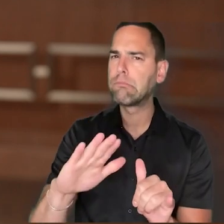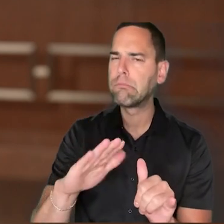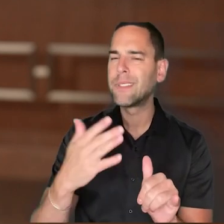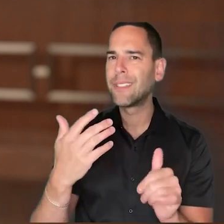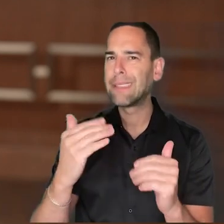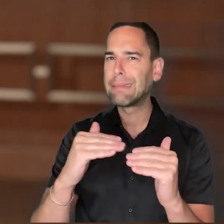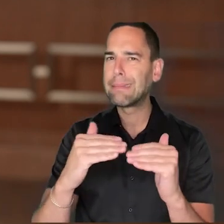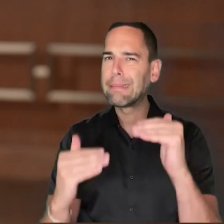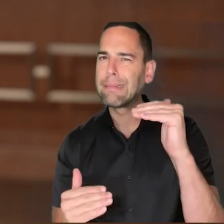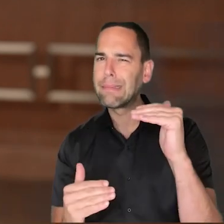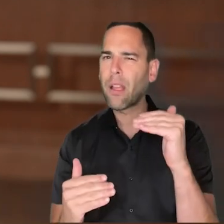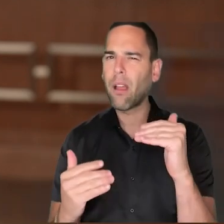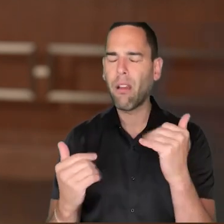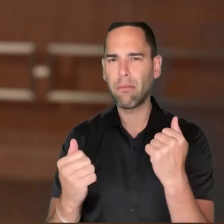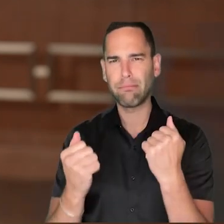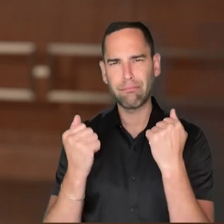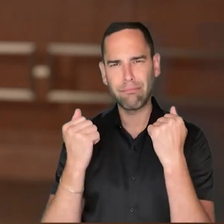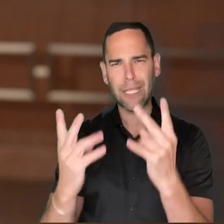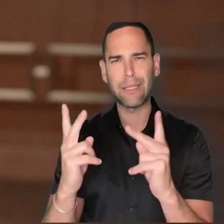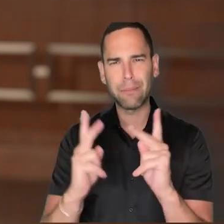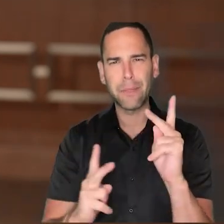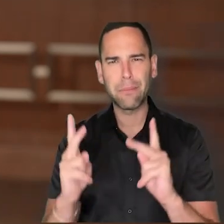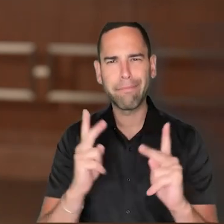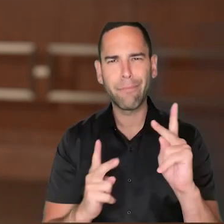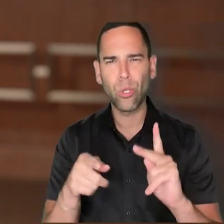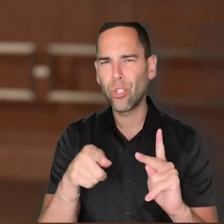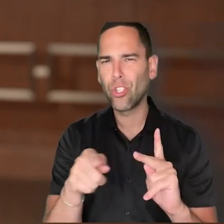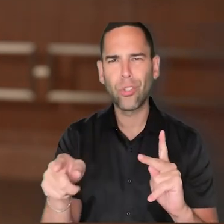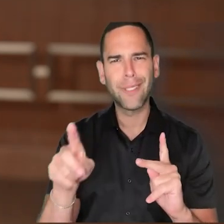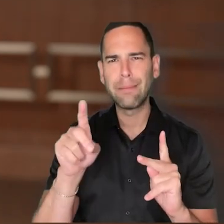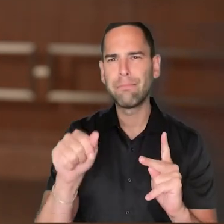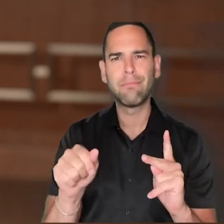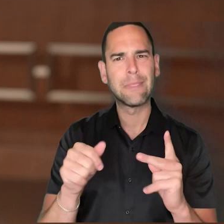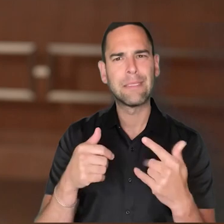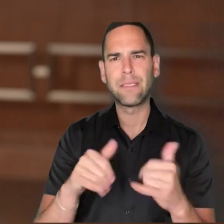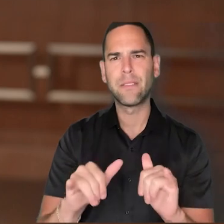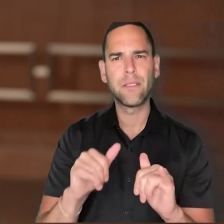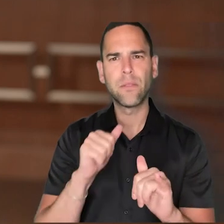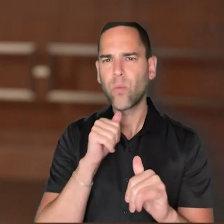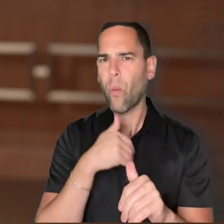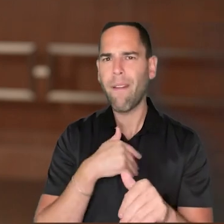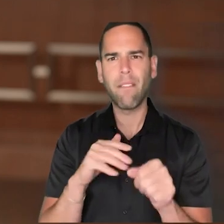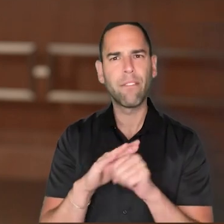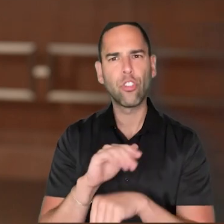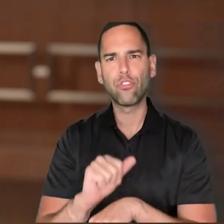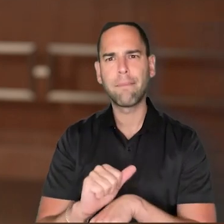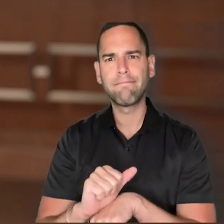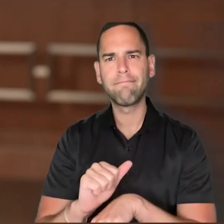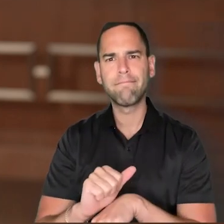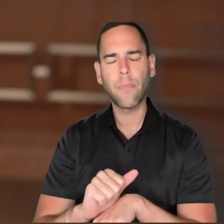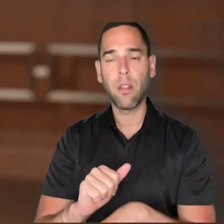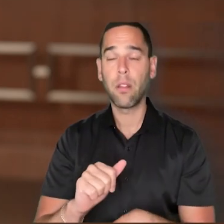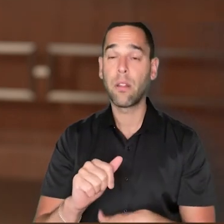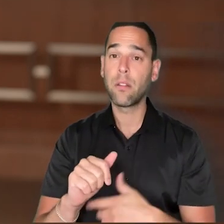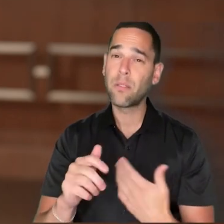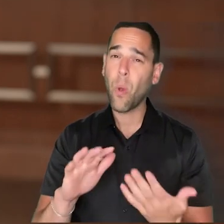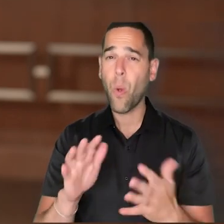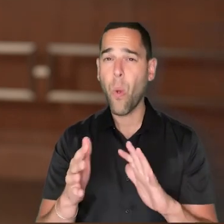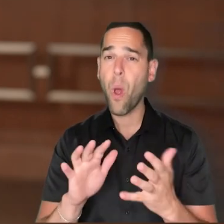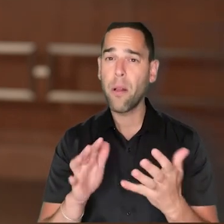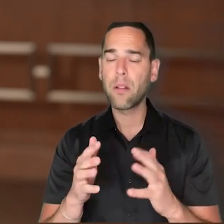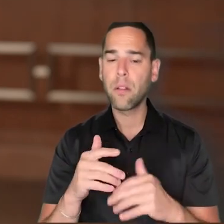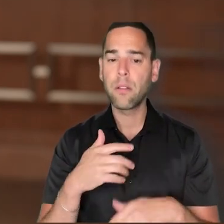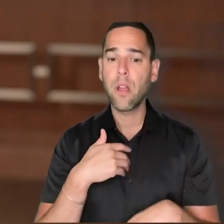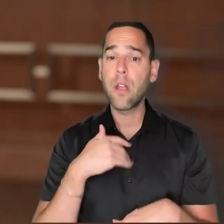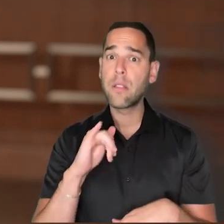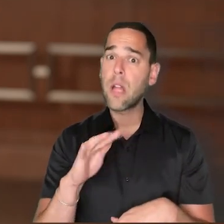a disproportionate number of disabled people in the world of work. And I think that really cuts to,